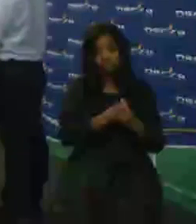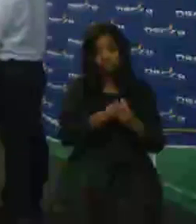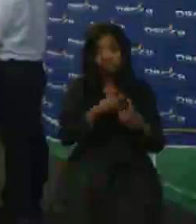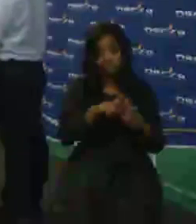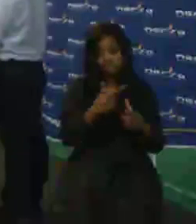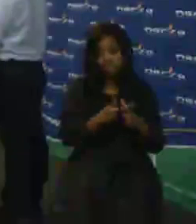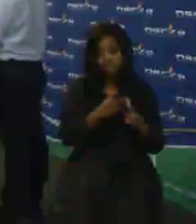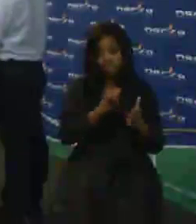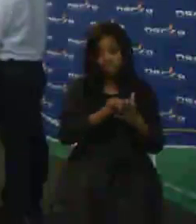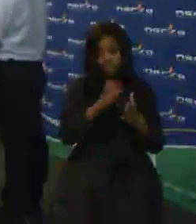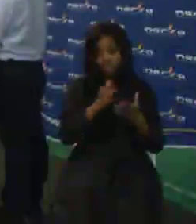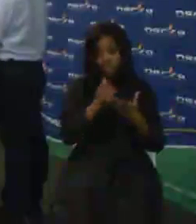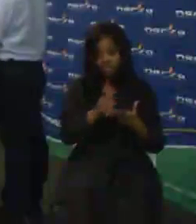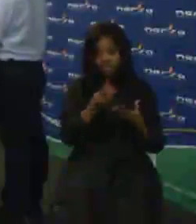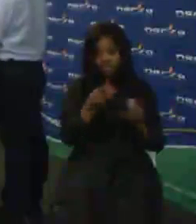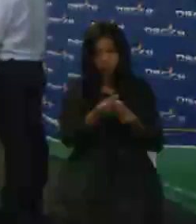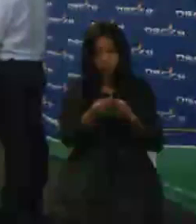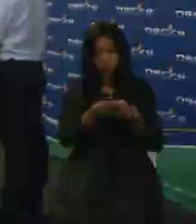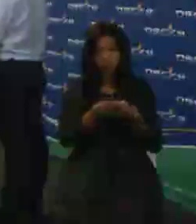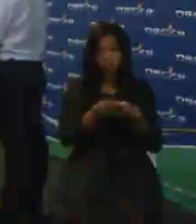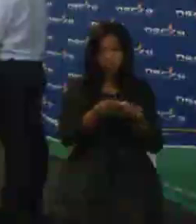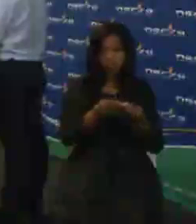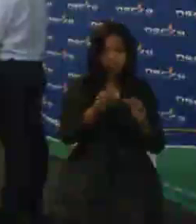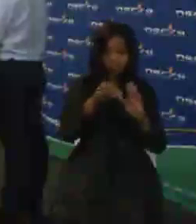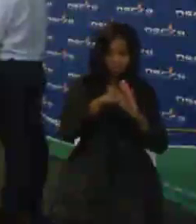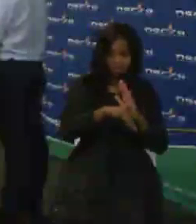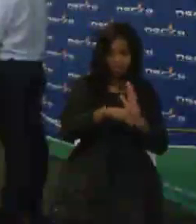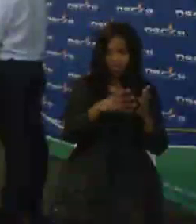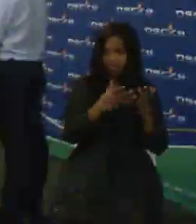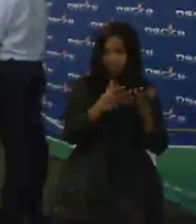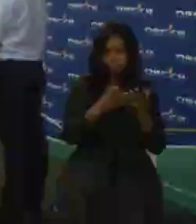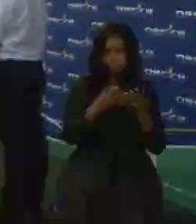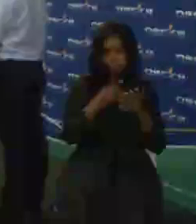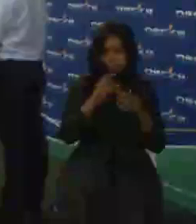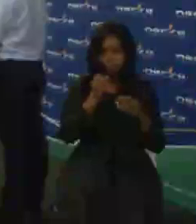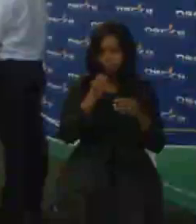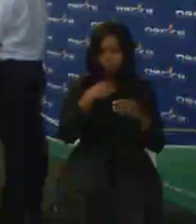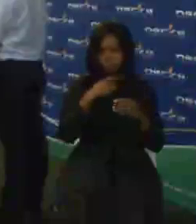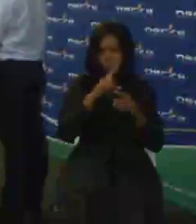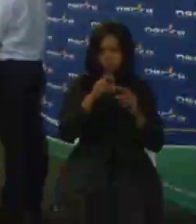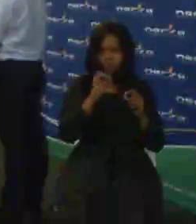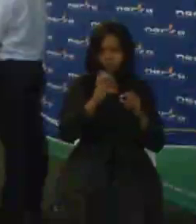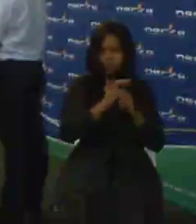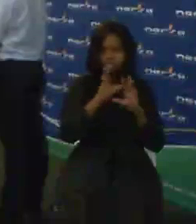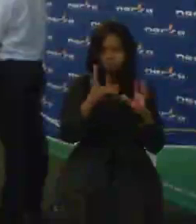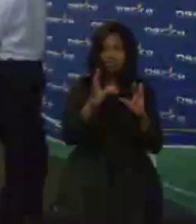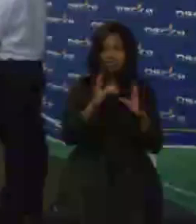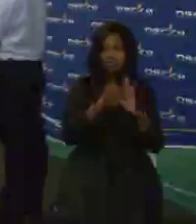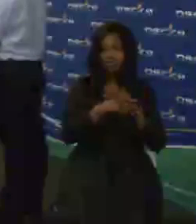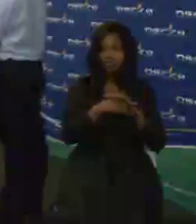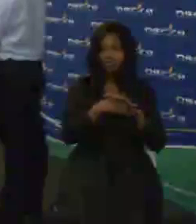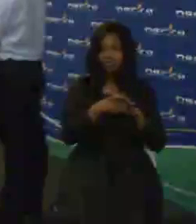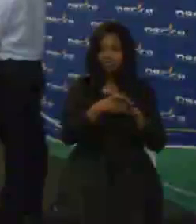also assists with the downgrade. So I guess my question, to be very clear, is